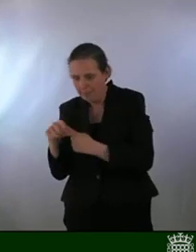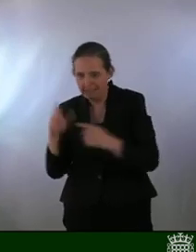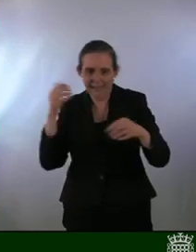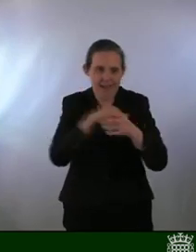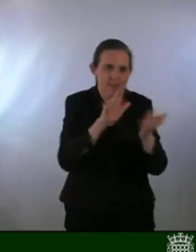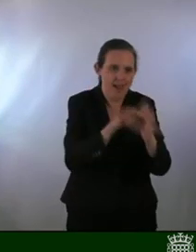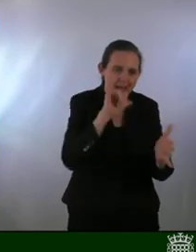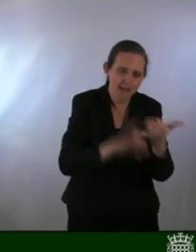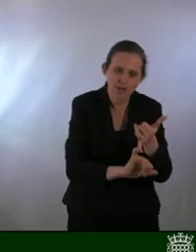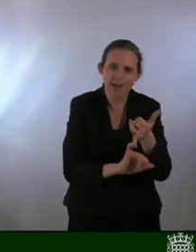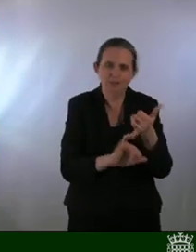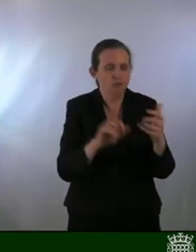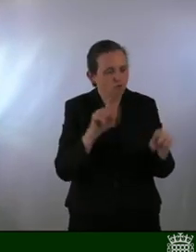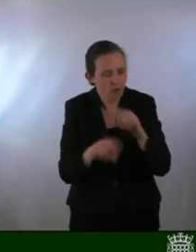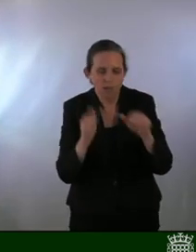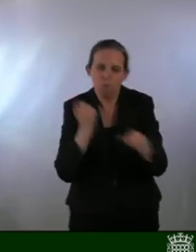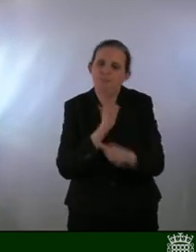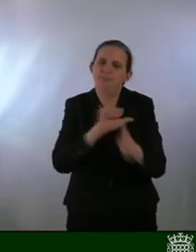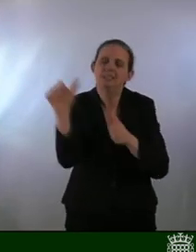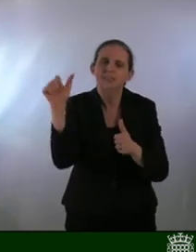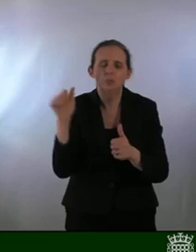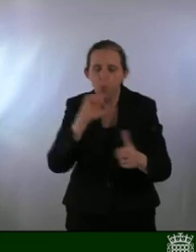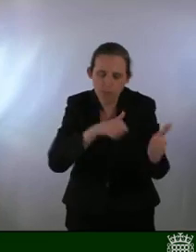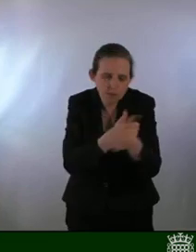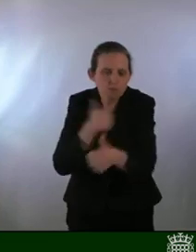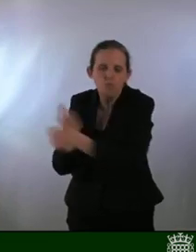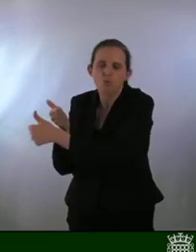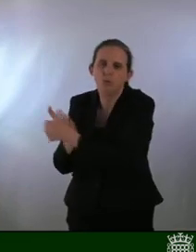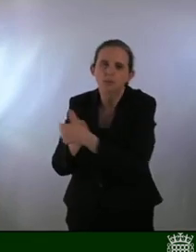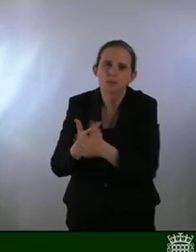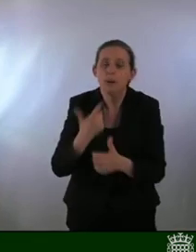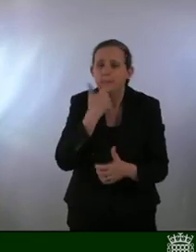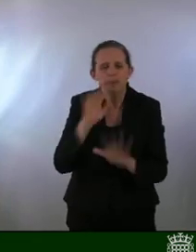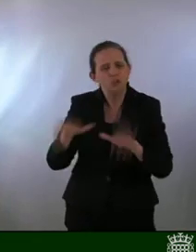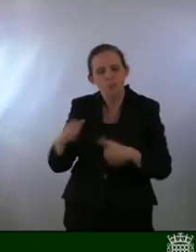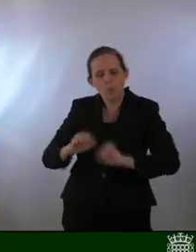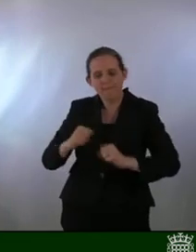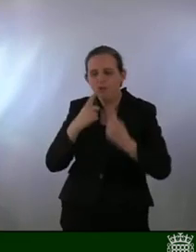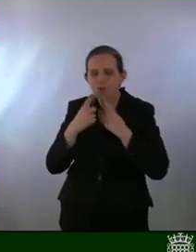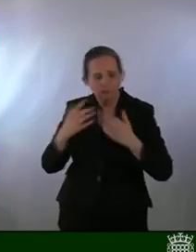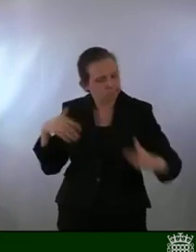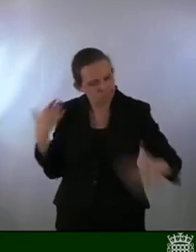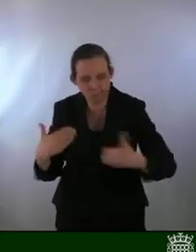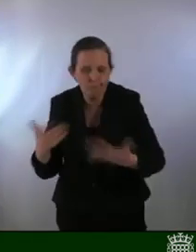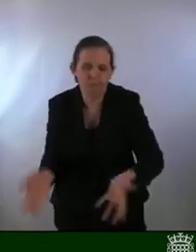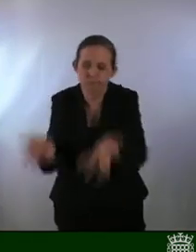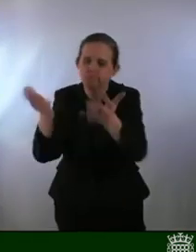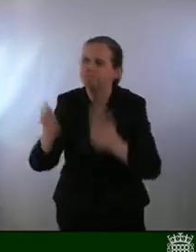thing by what's in front of them. We'll support wherever possible, but people shouldn't wait for the instruction. They should get on with it. And Mike